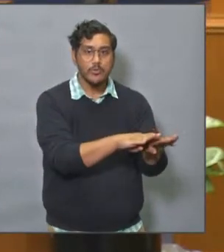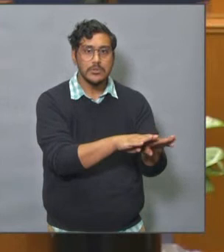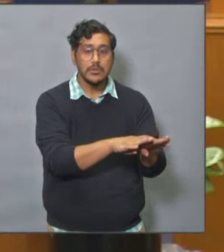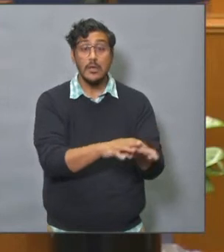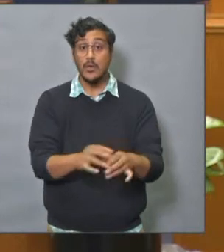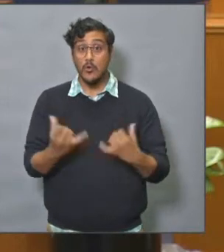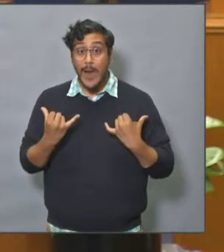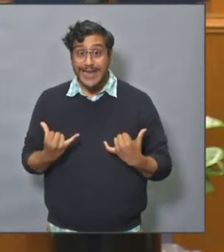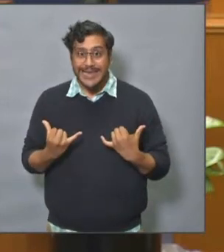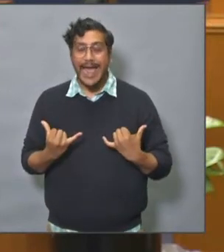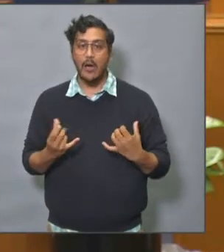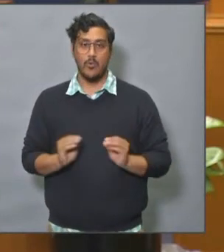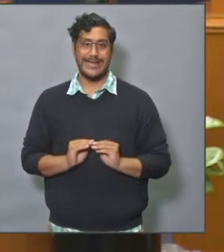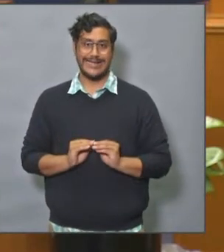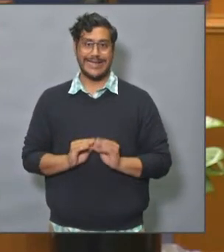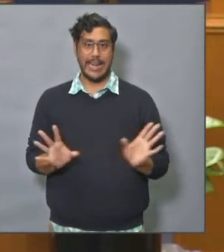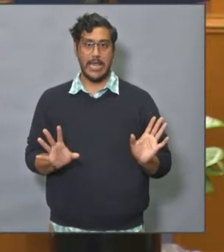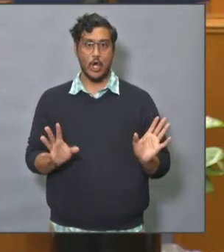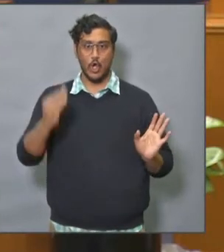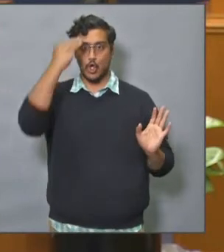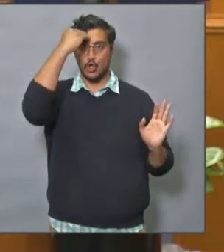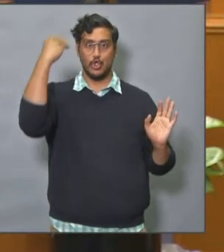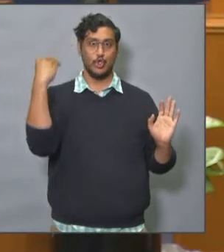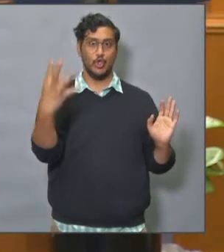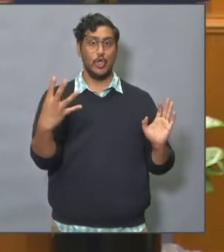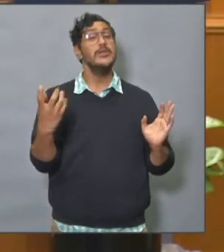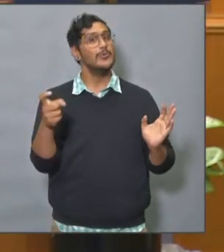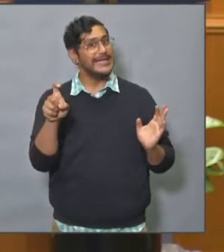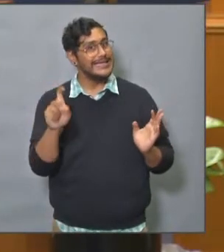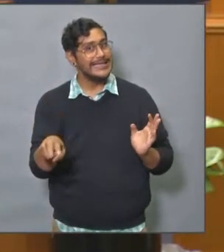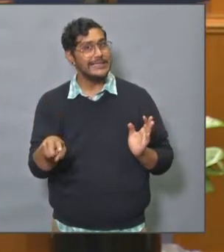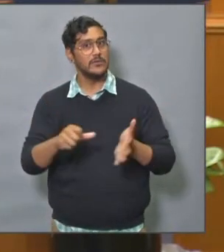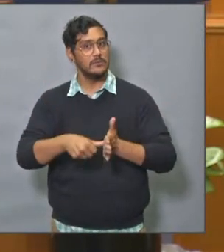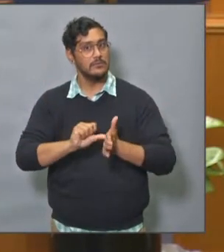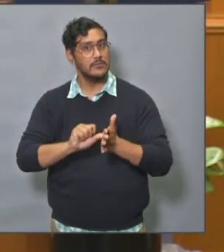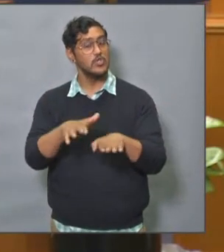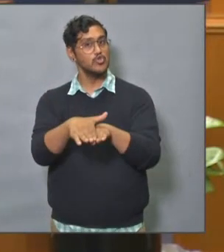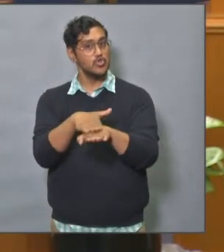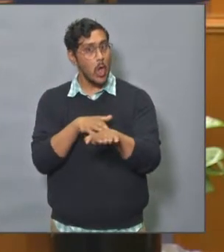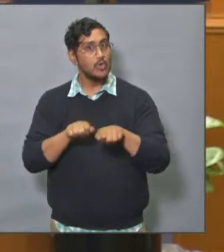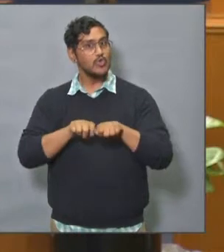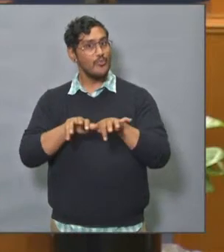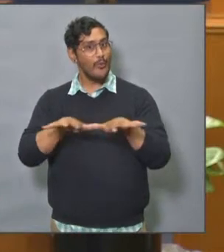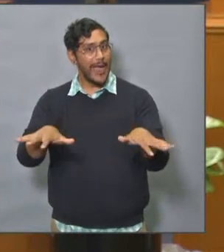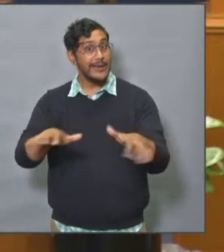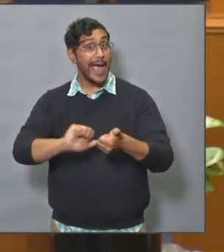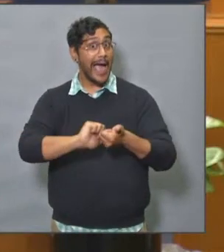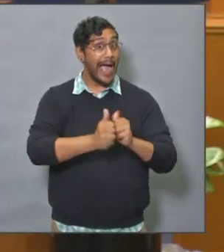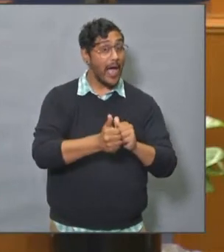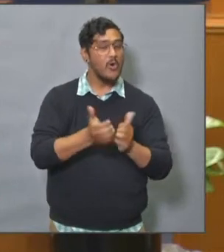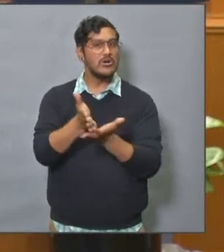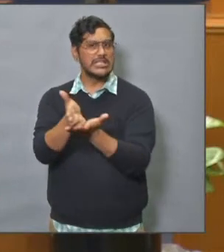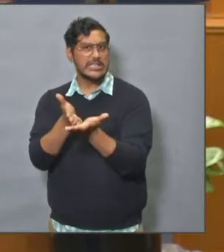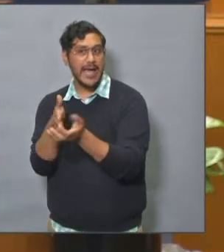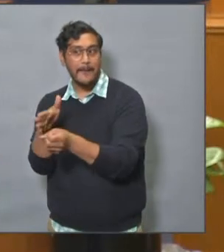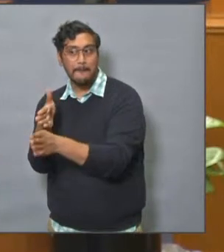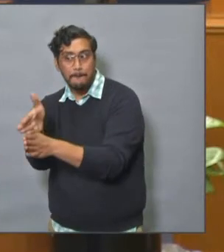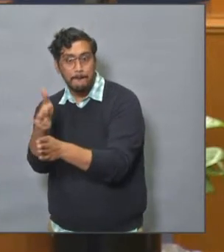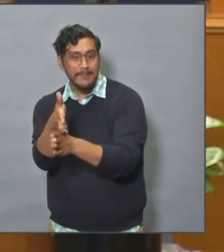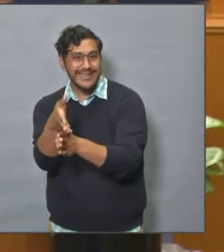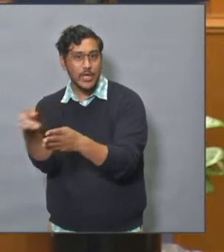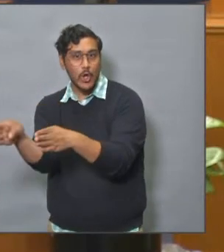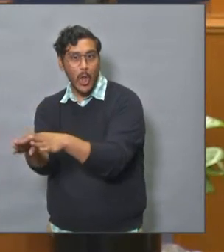that the message is out there about trying to slow the spread by closing some sectors and then asking